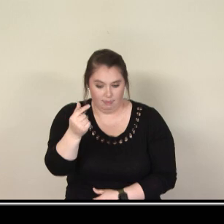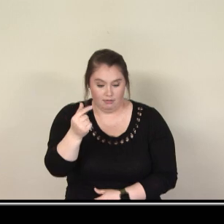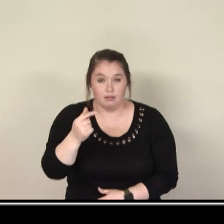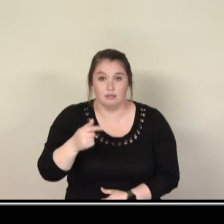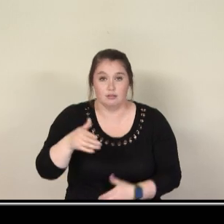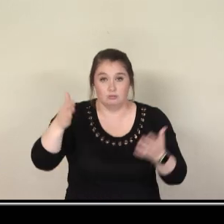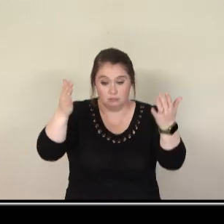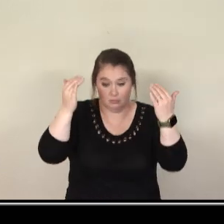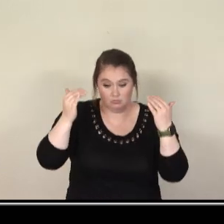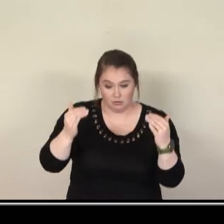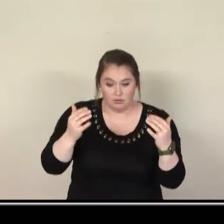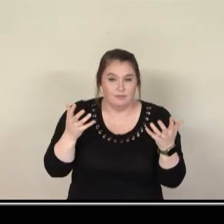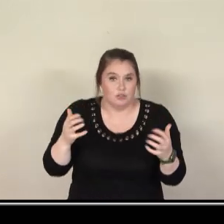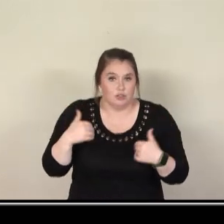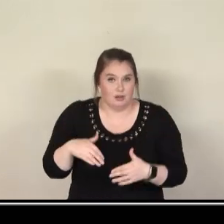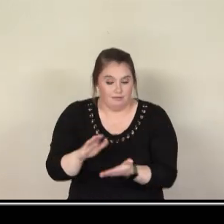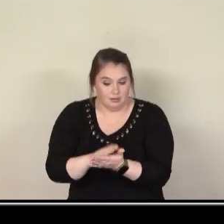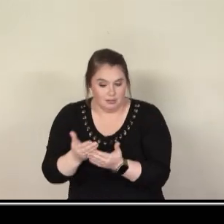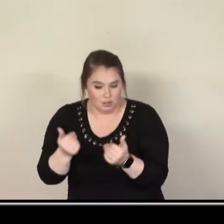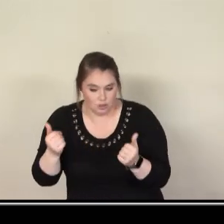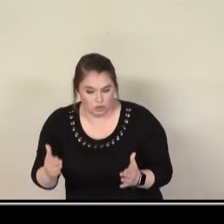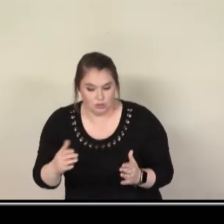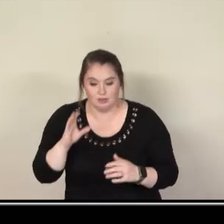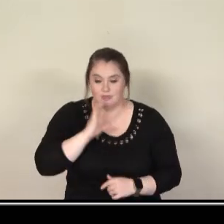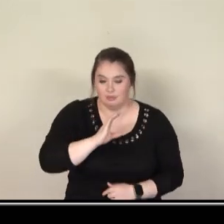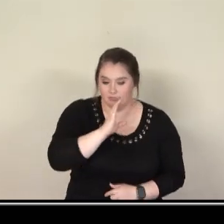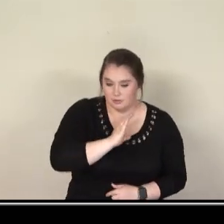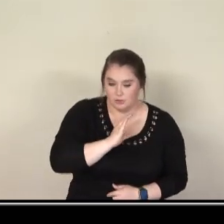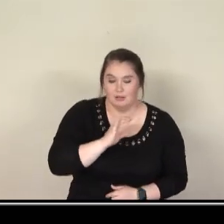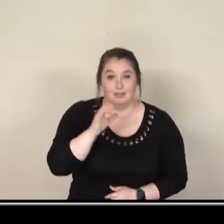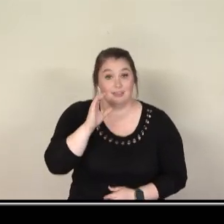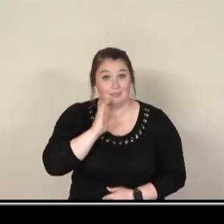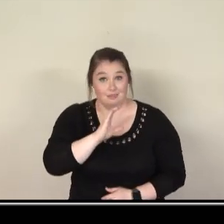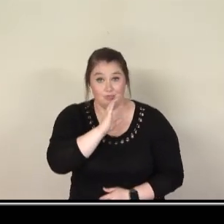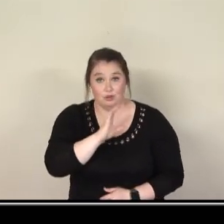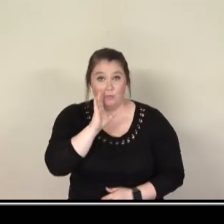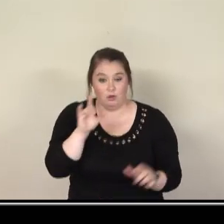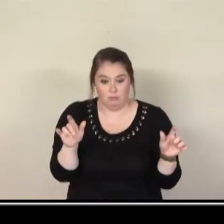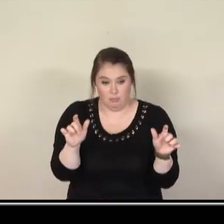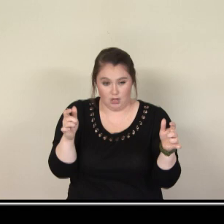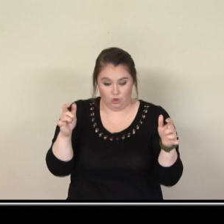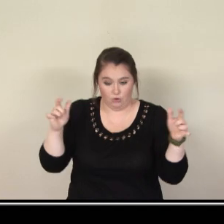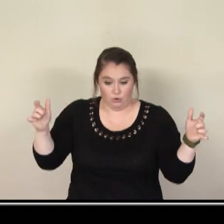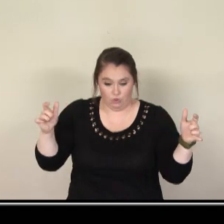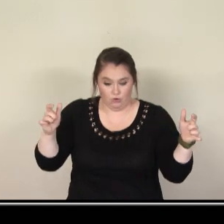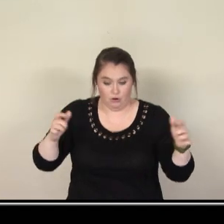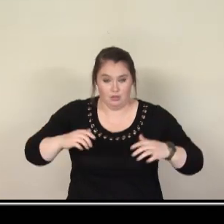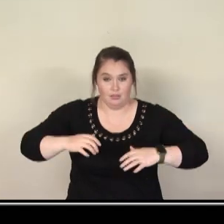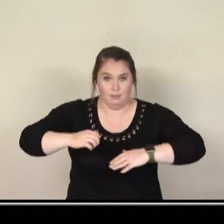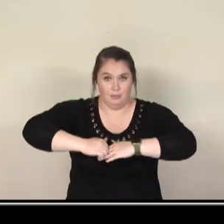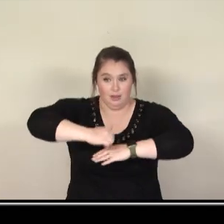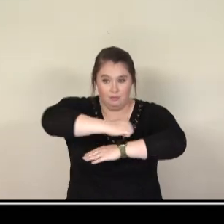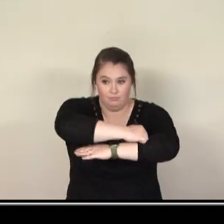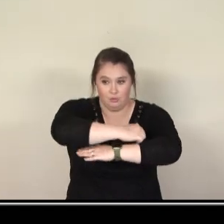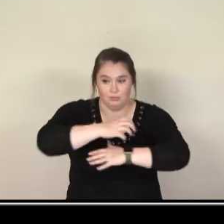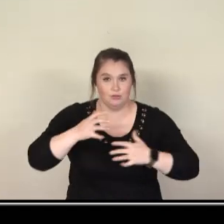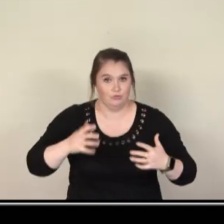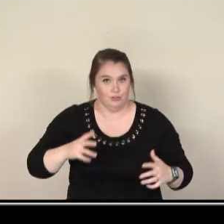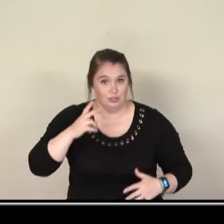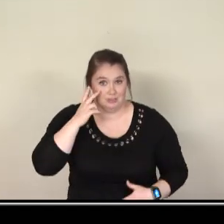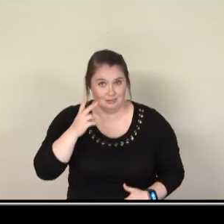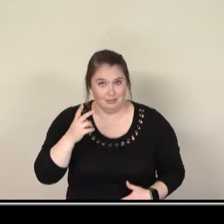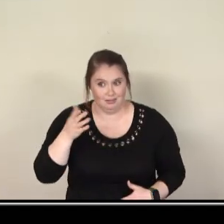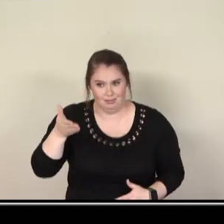it, that's your existing kitchen and the cafeteria. We are going to expand that cafeteria and rebuild the platform. If you've been there, that platform's about this